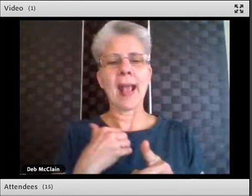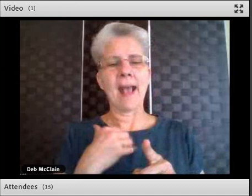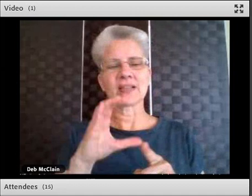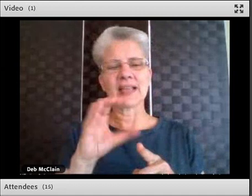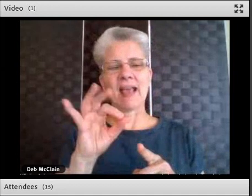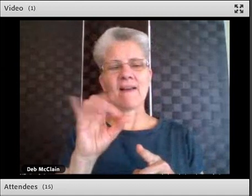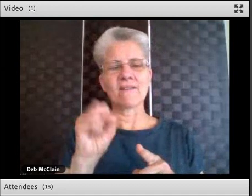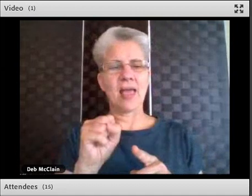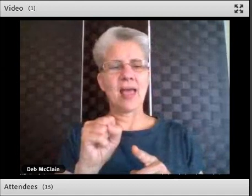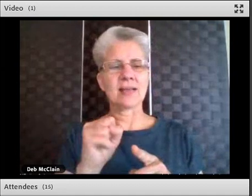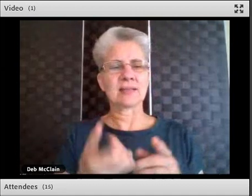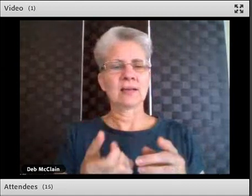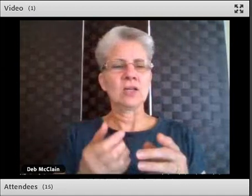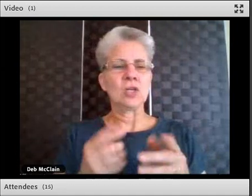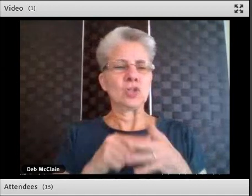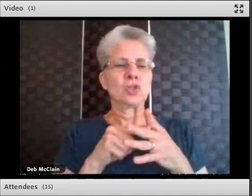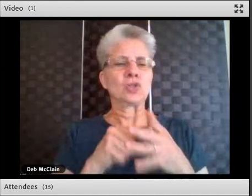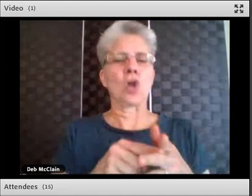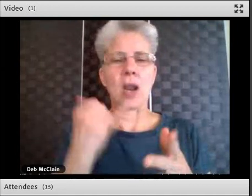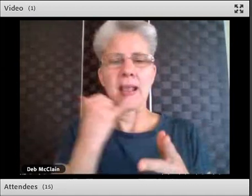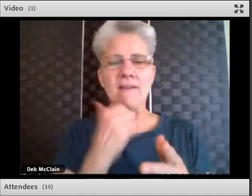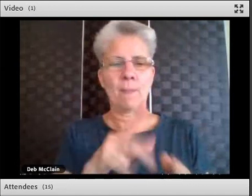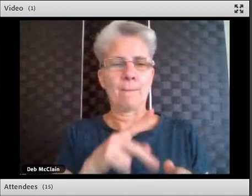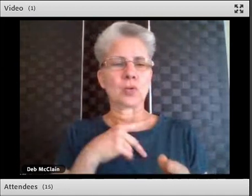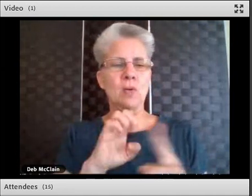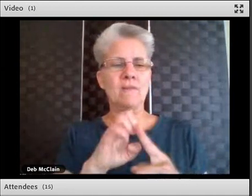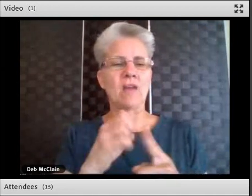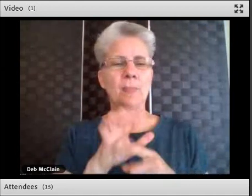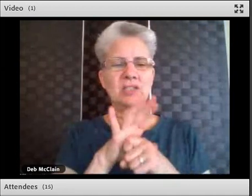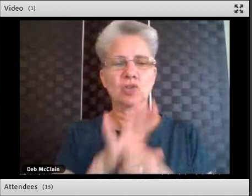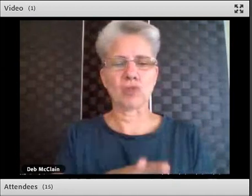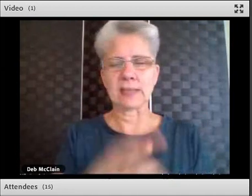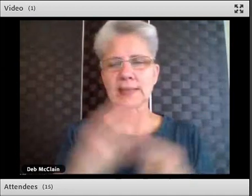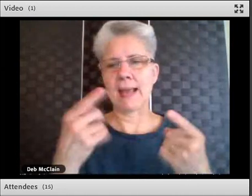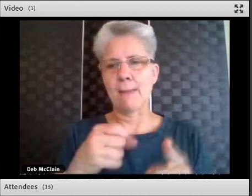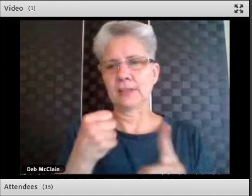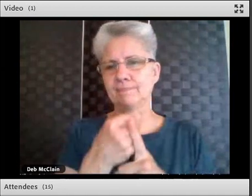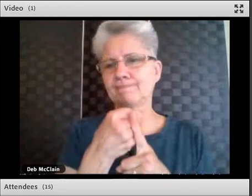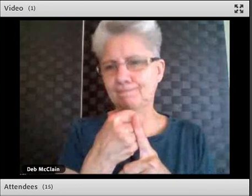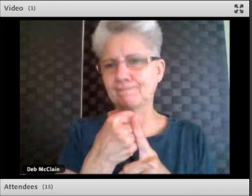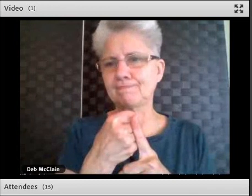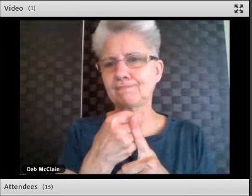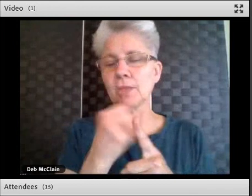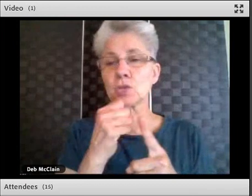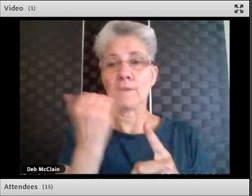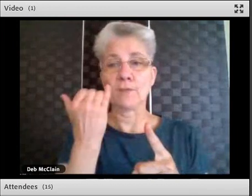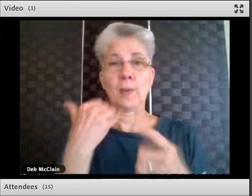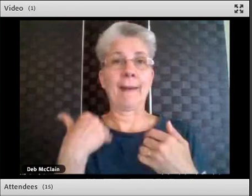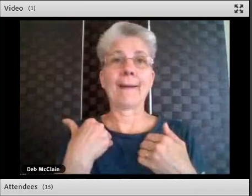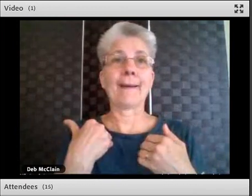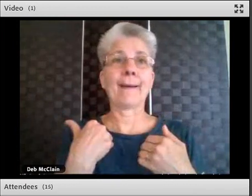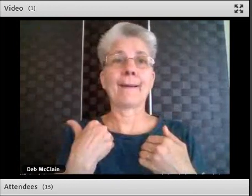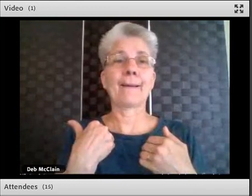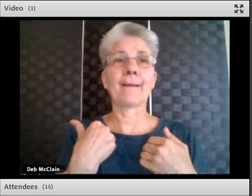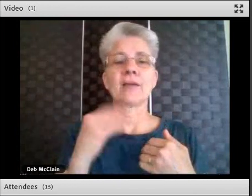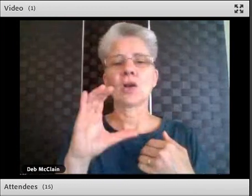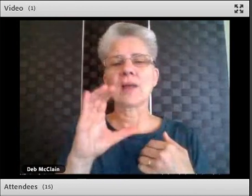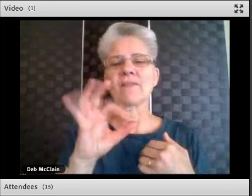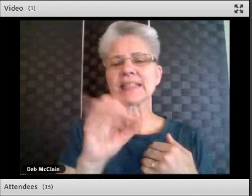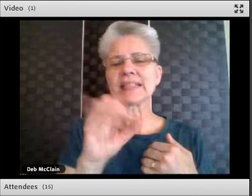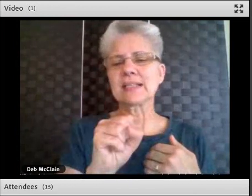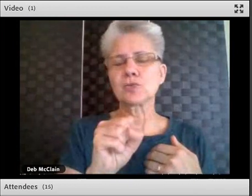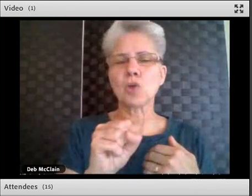CFS exacerbated by personal and environmental stress levels. So if you have chronic fatigue